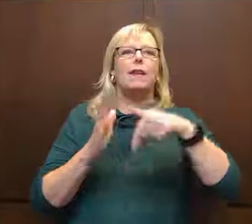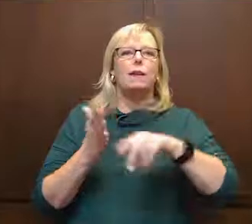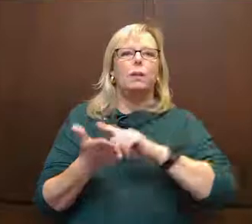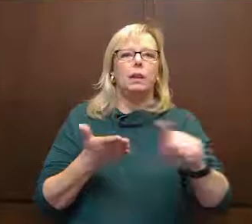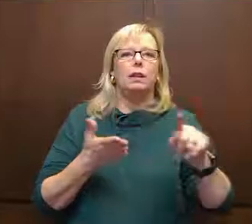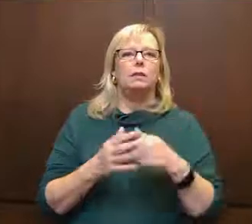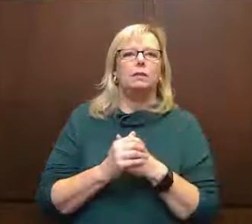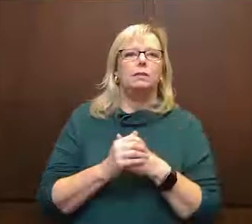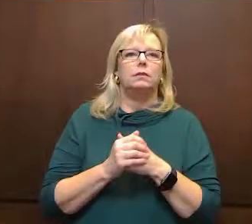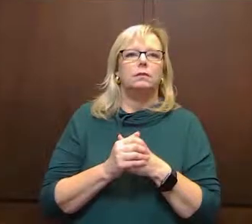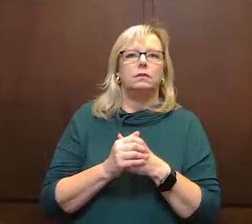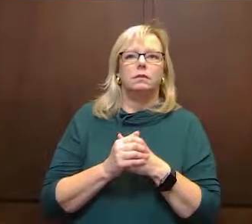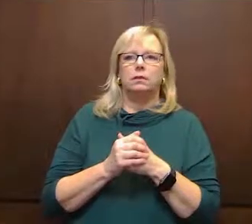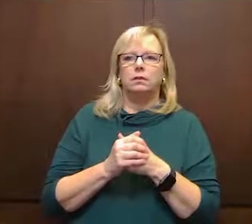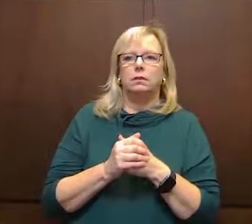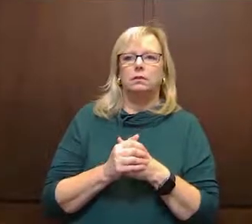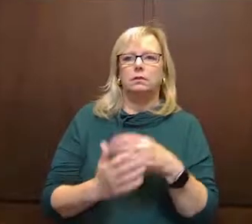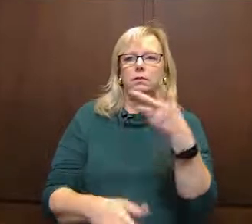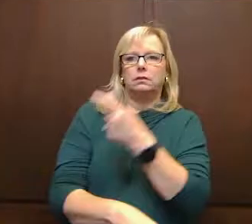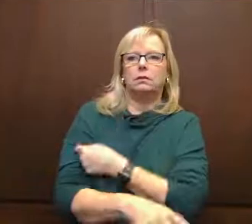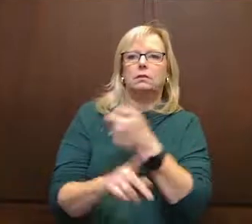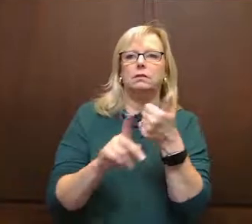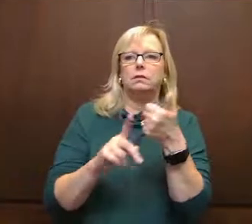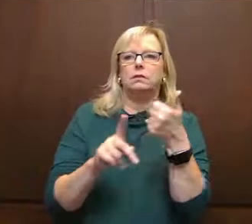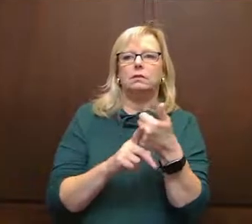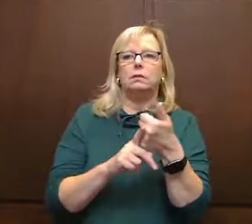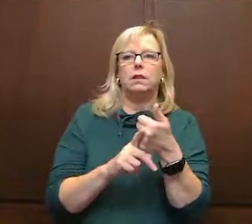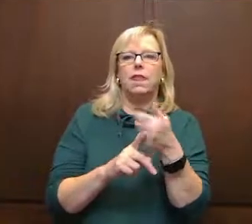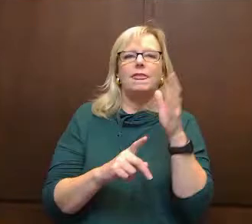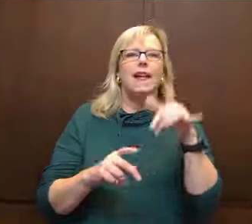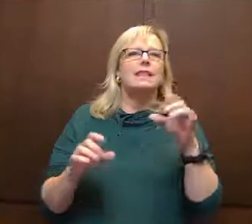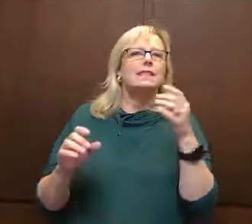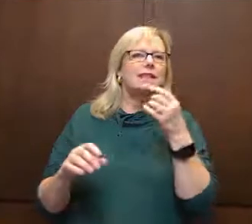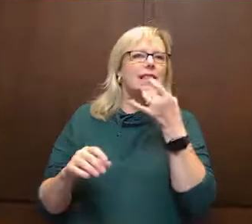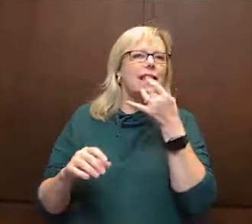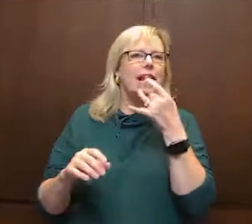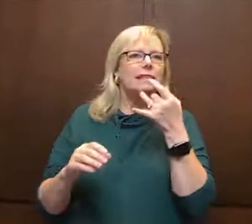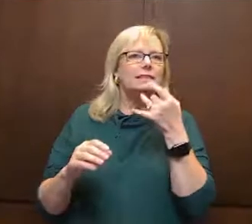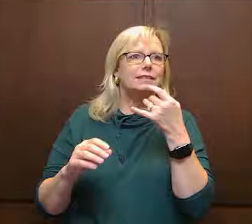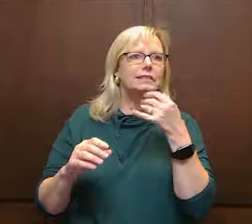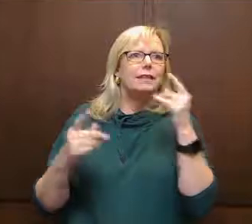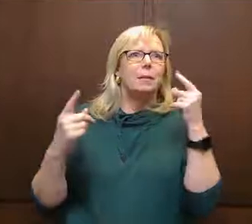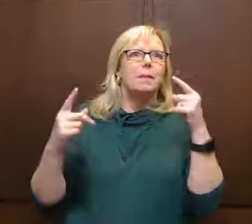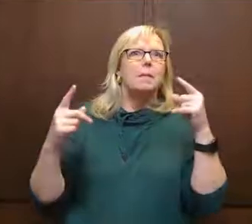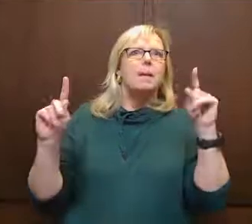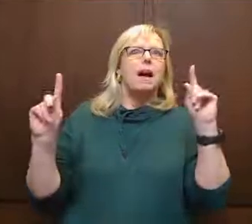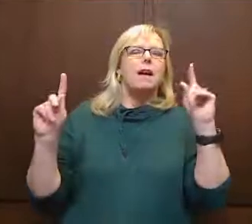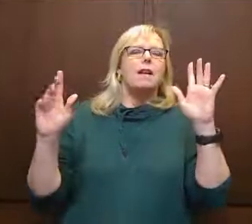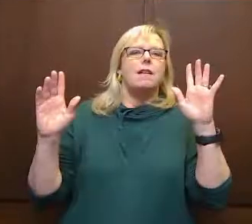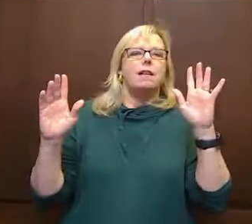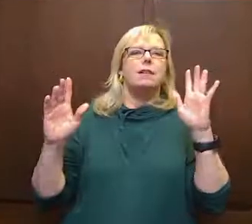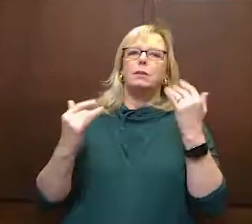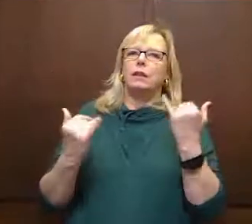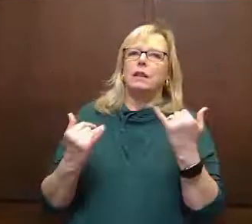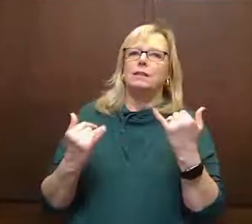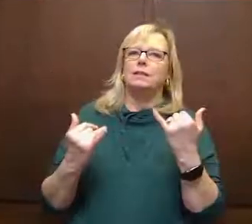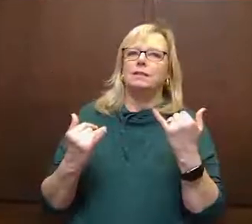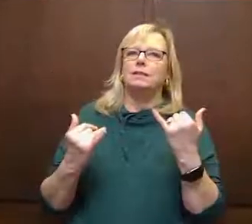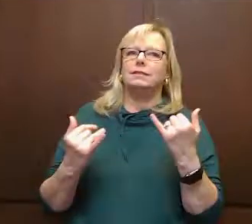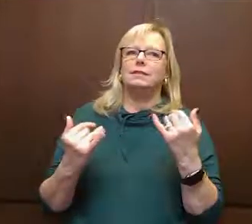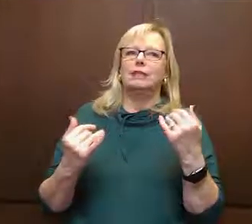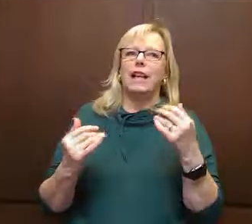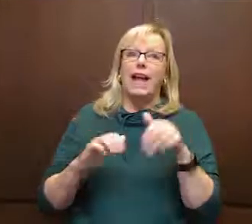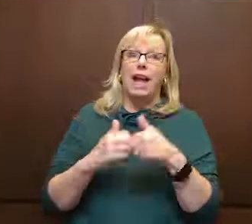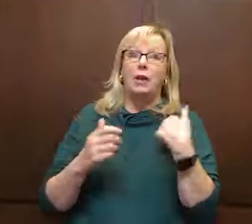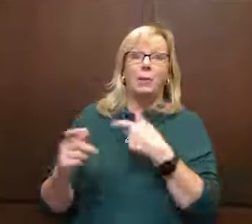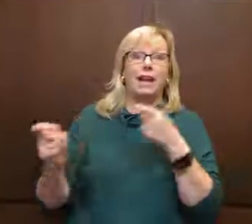week. The vaccine is certainly the light at the end of this long tunnel, but right now, the way we